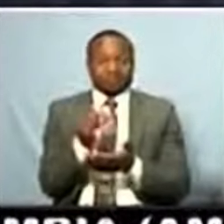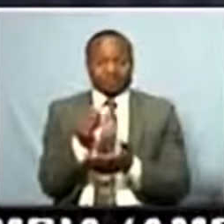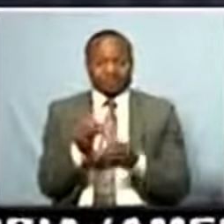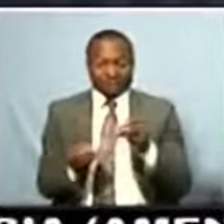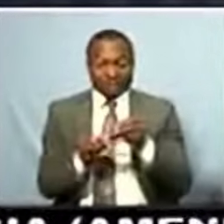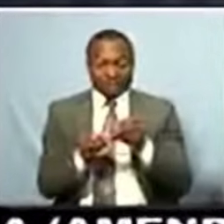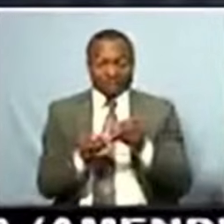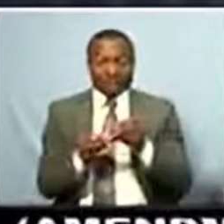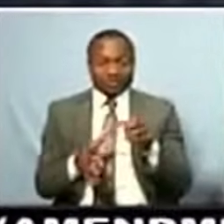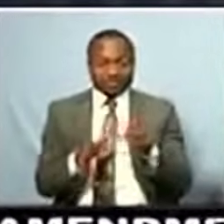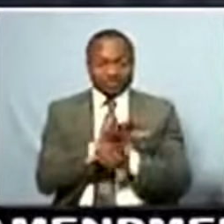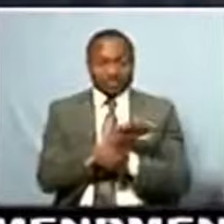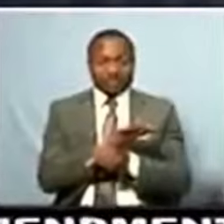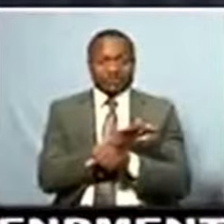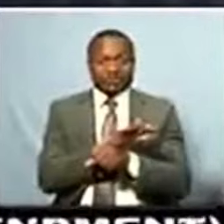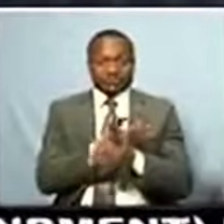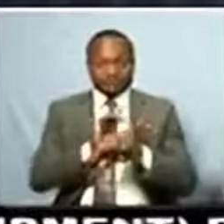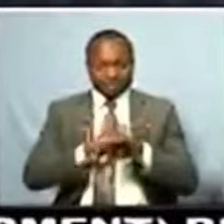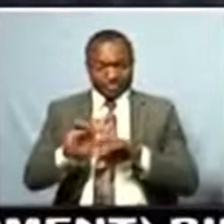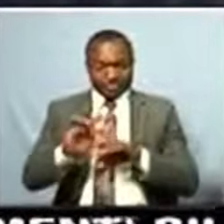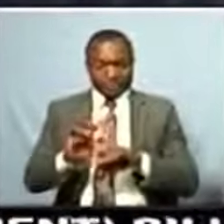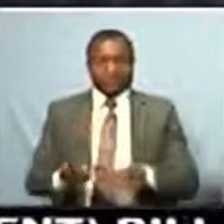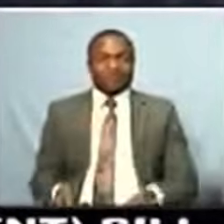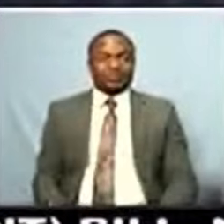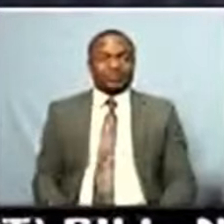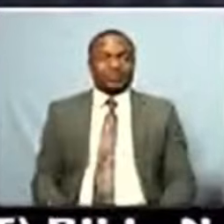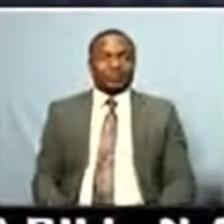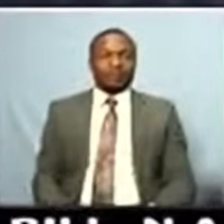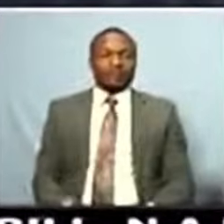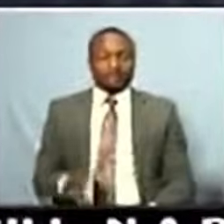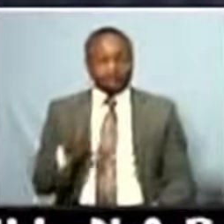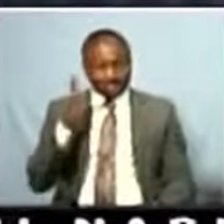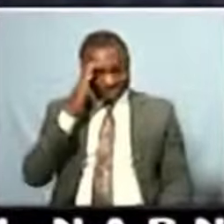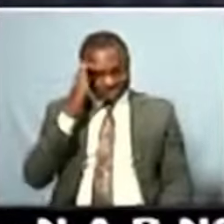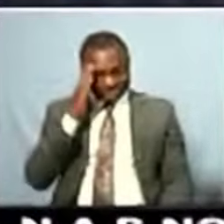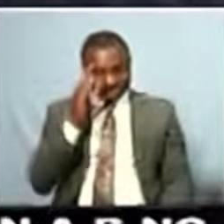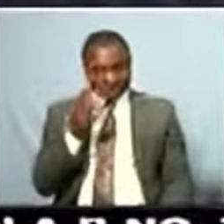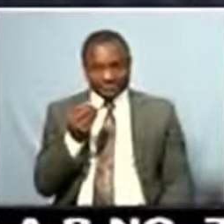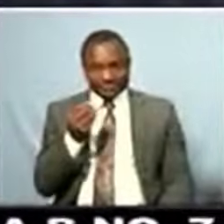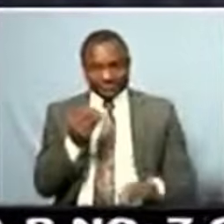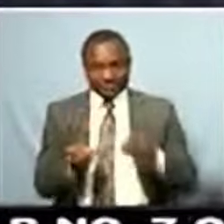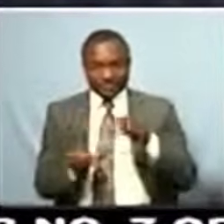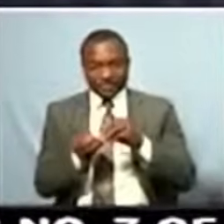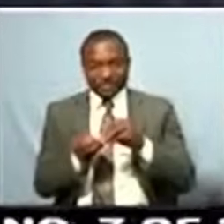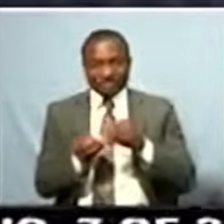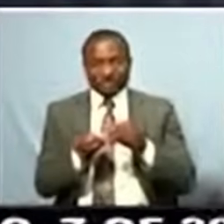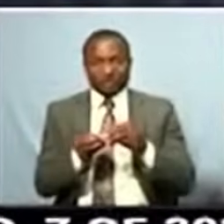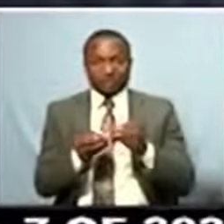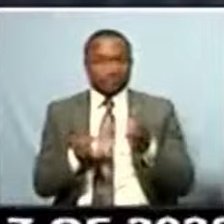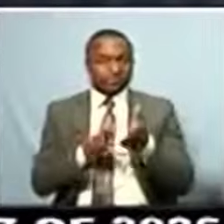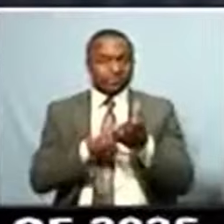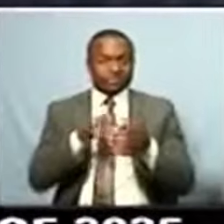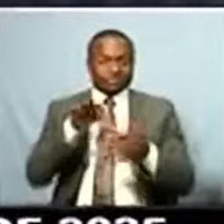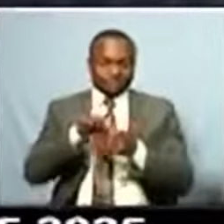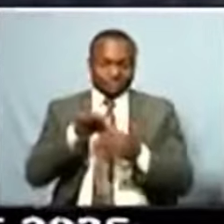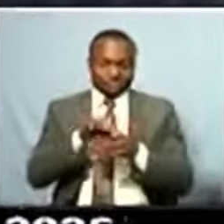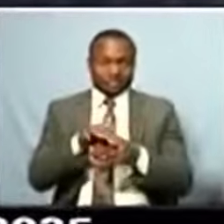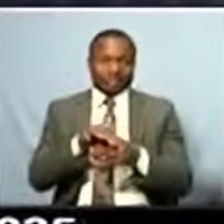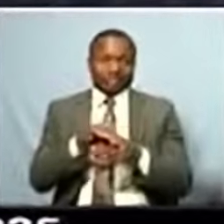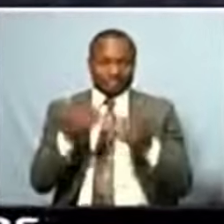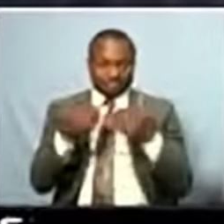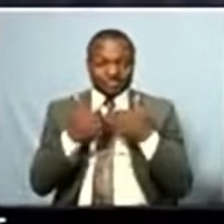vacancy, because currently, of course, we know the expenses that relate to by-elections. I